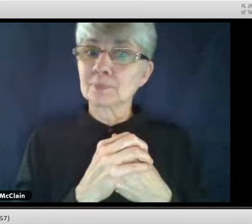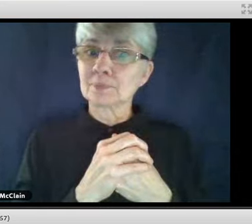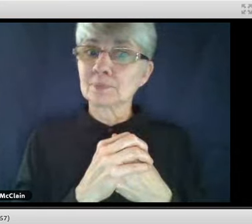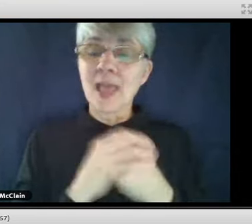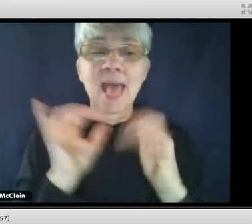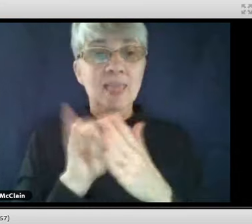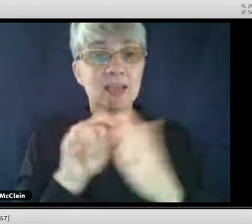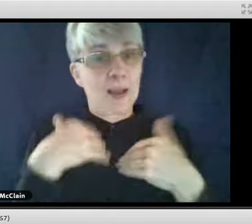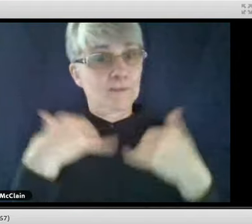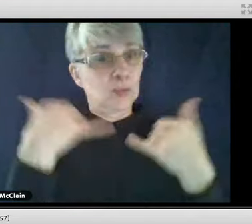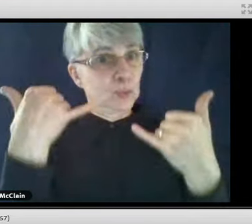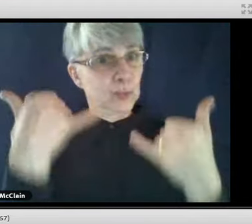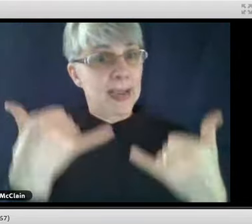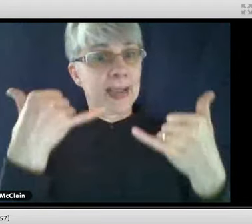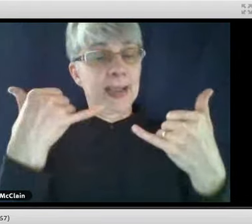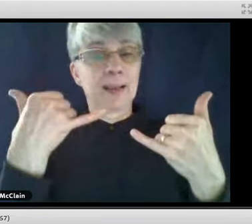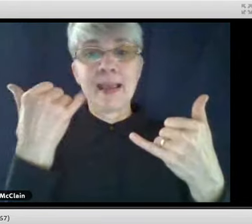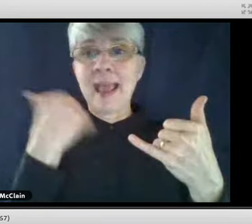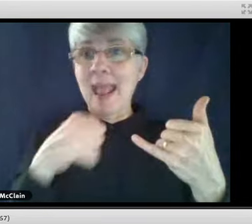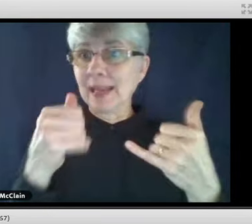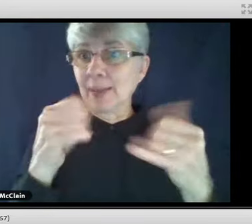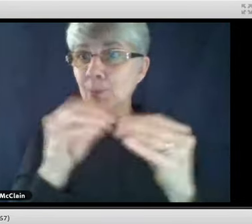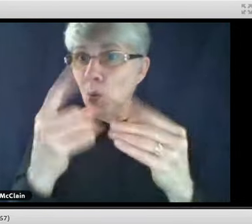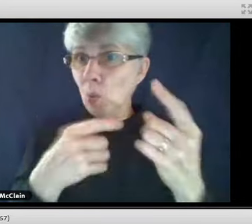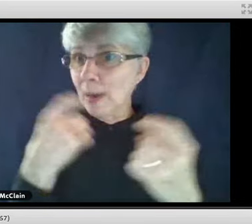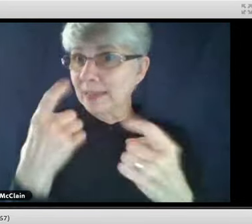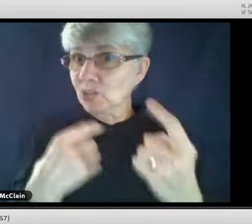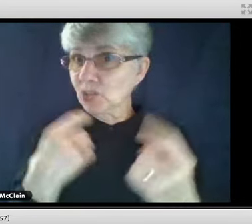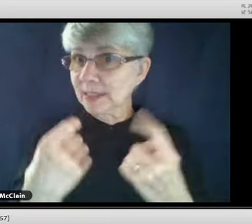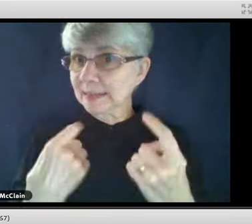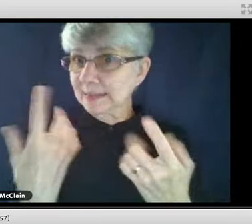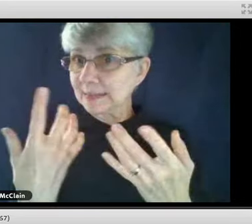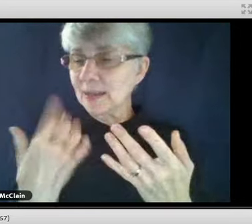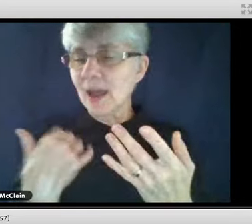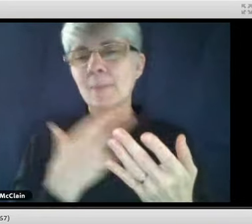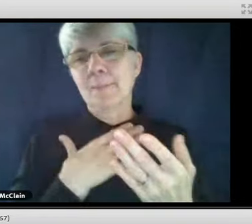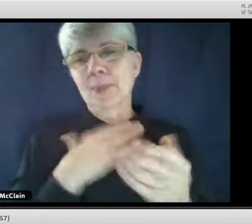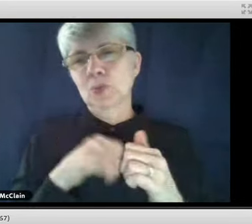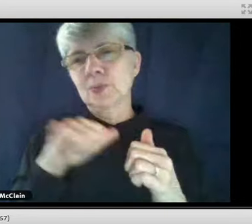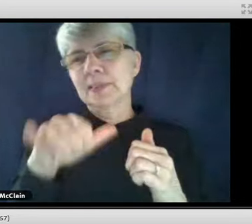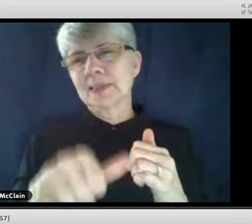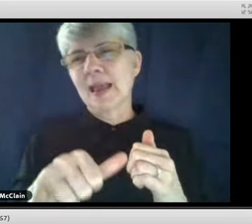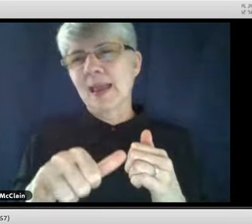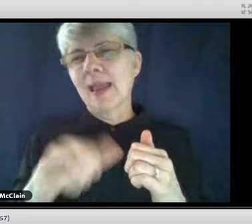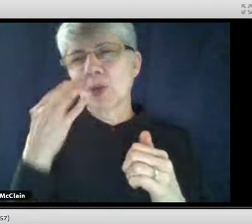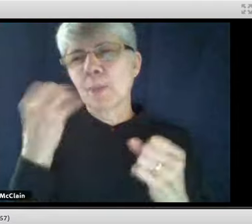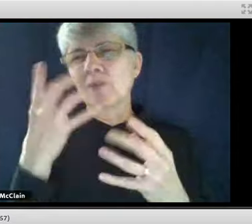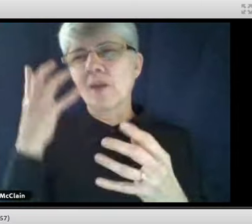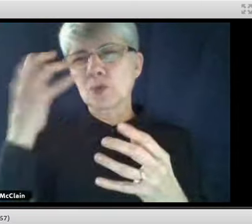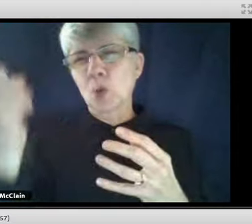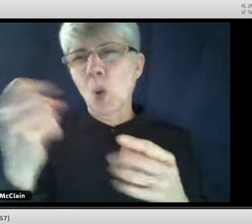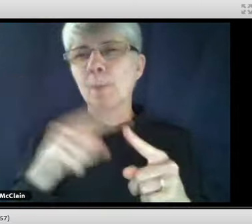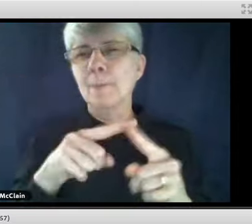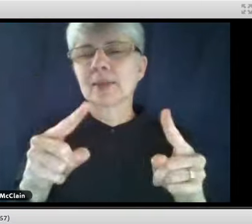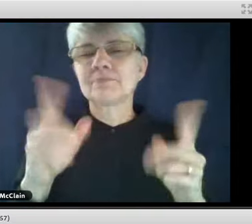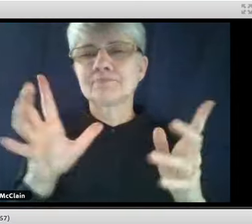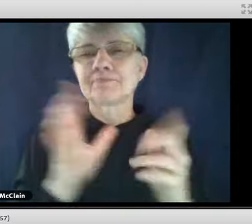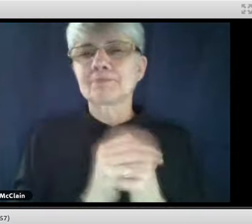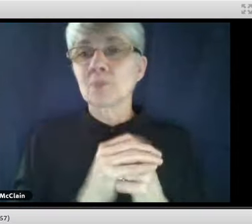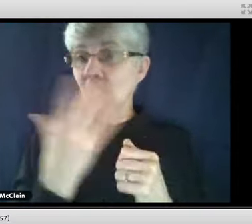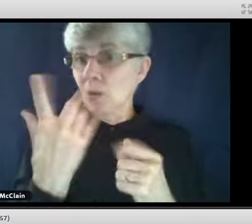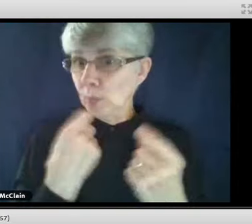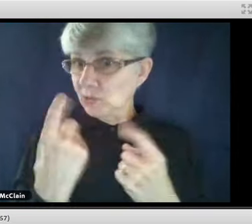that's what I have today. Does anyone have any questions? Because I'm happy to stay further. I know that many of you probably need to go, but do you